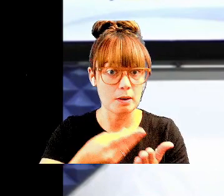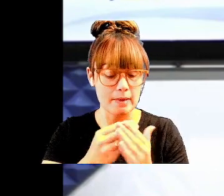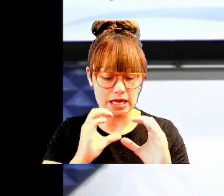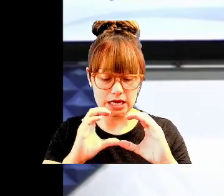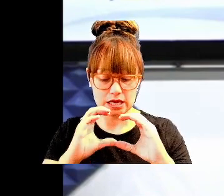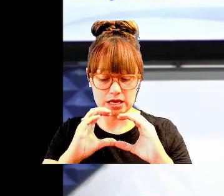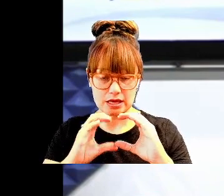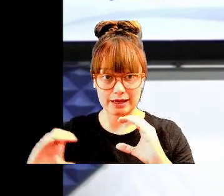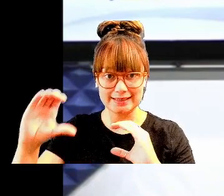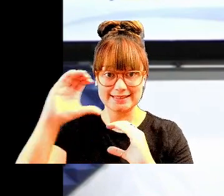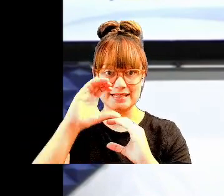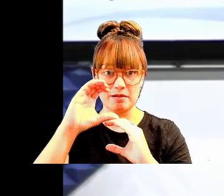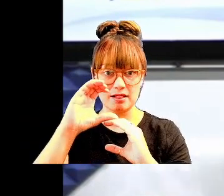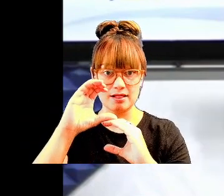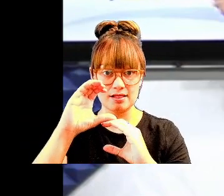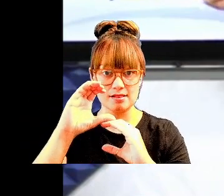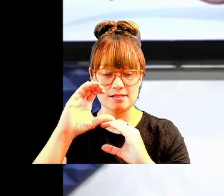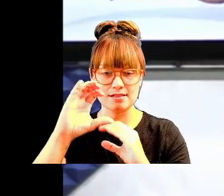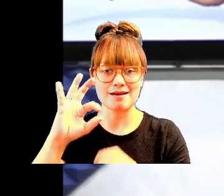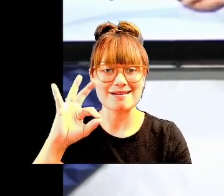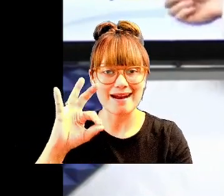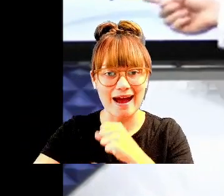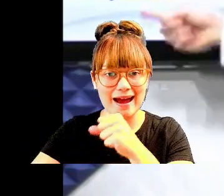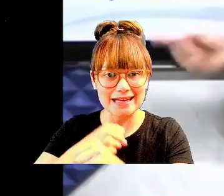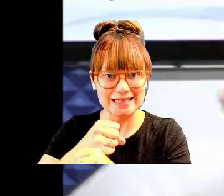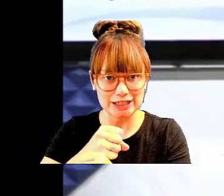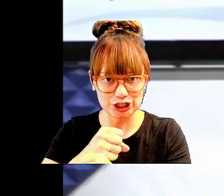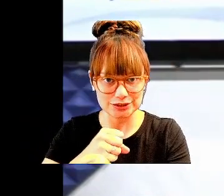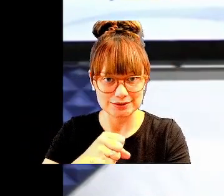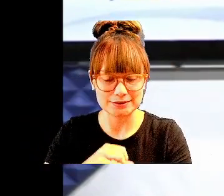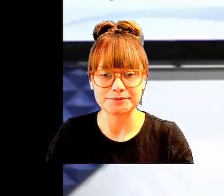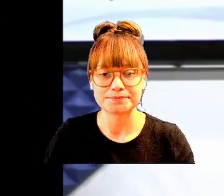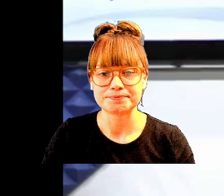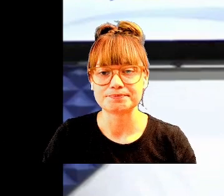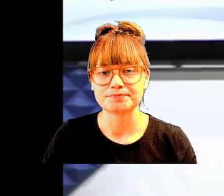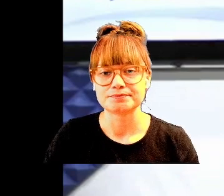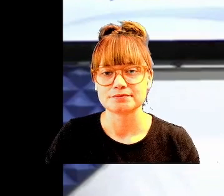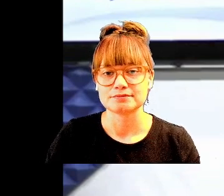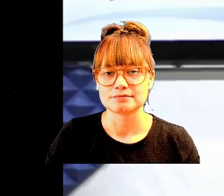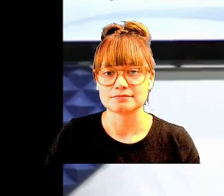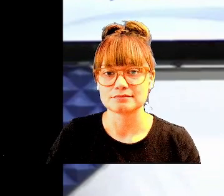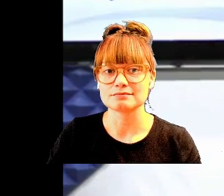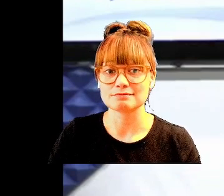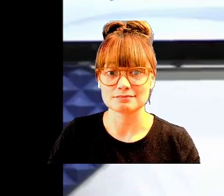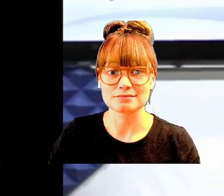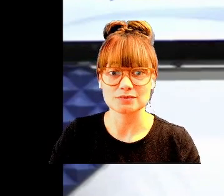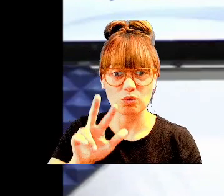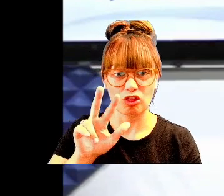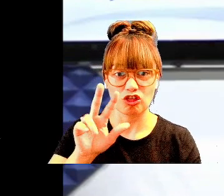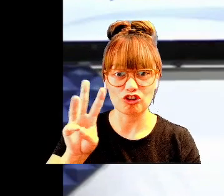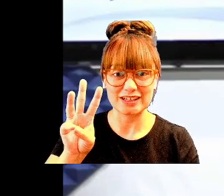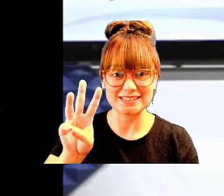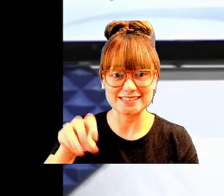happens every 9 years. So after 36 years,